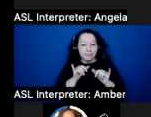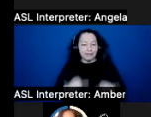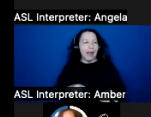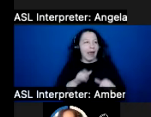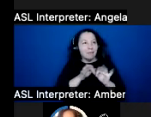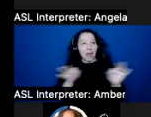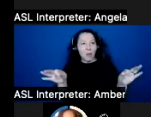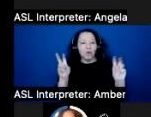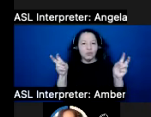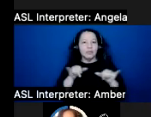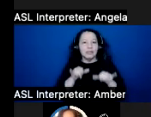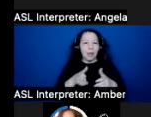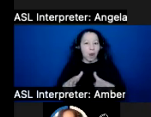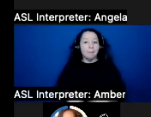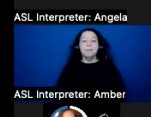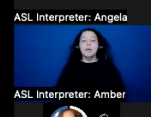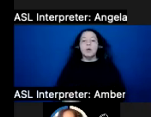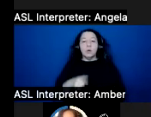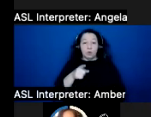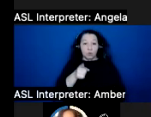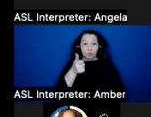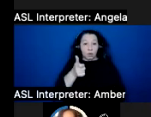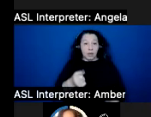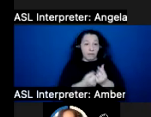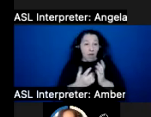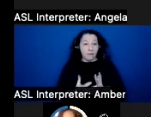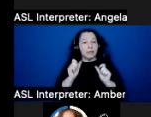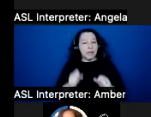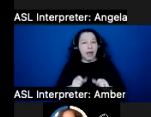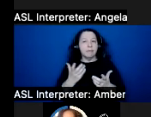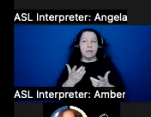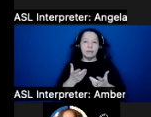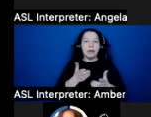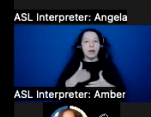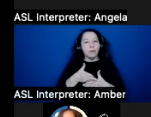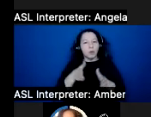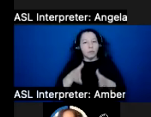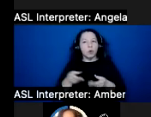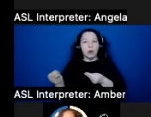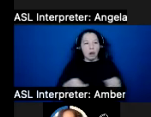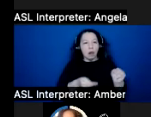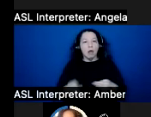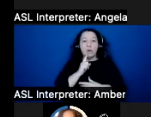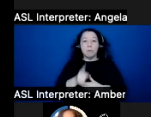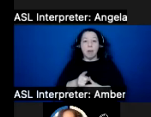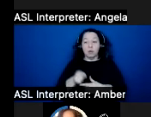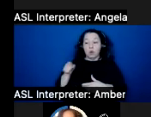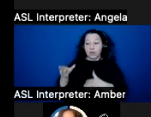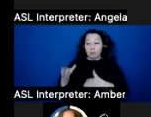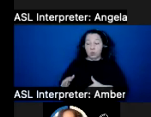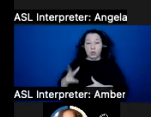as a conduit to help make sure that the victim's voice is heard and heard clearly. Next slide, please.